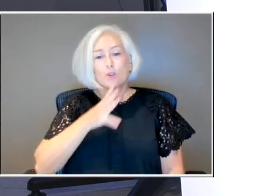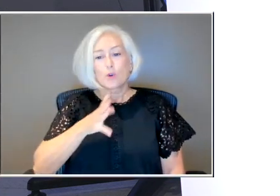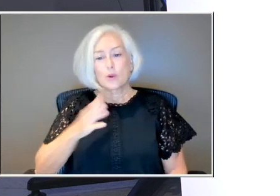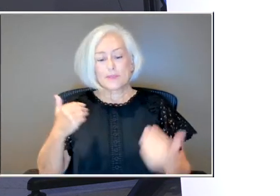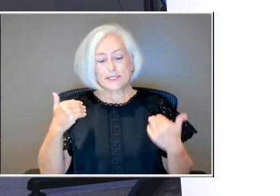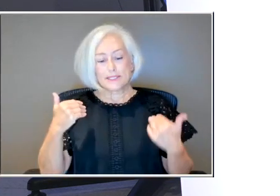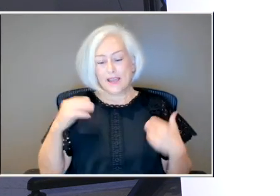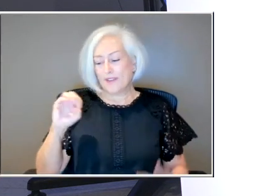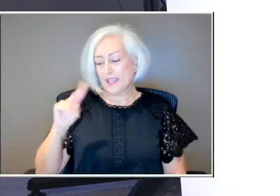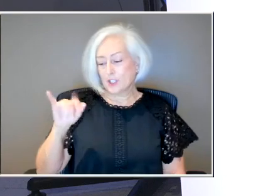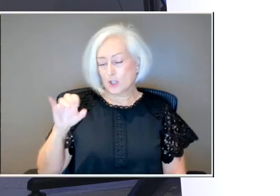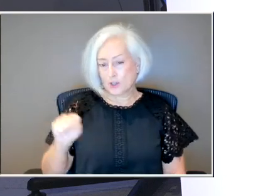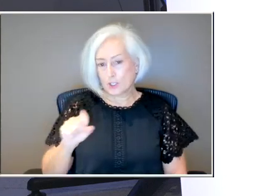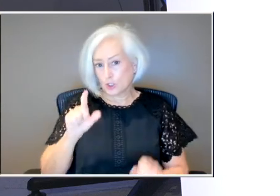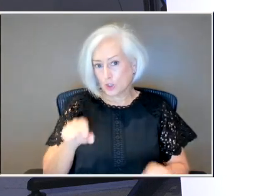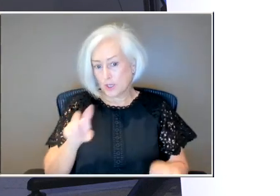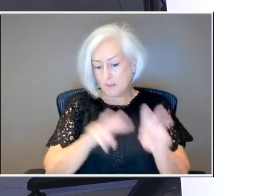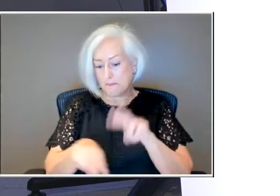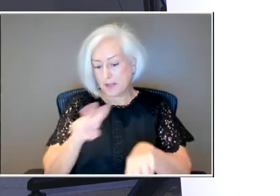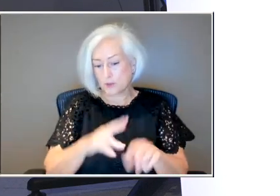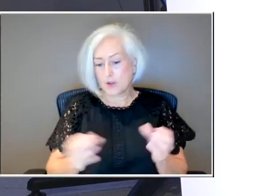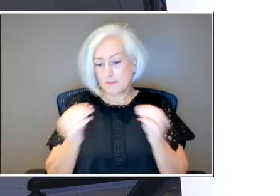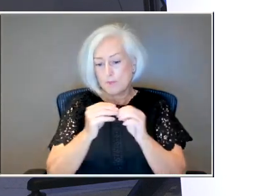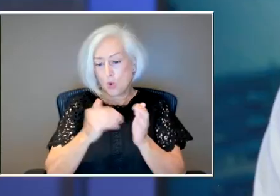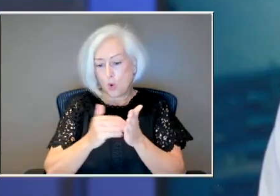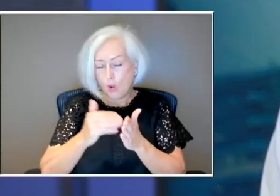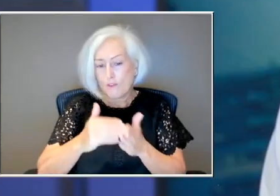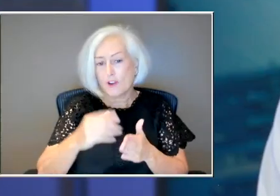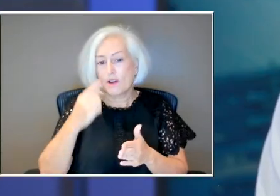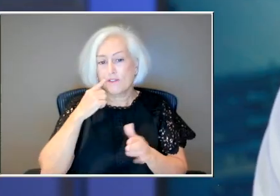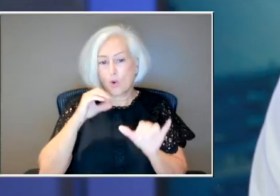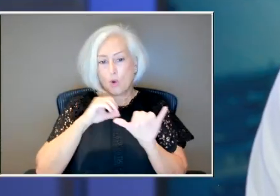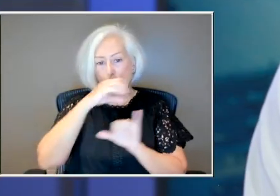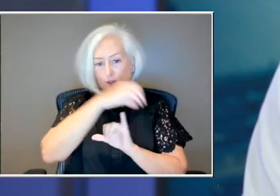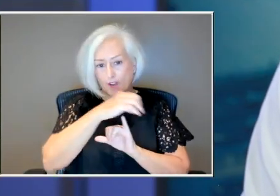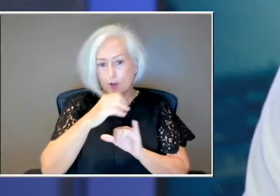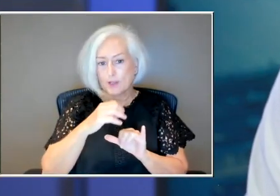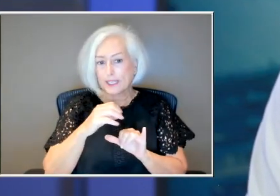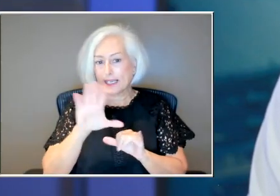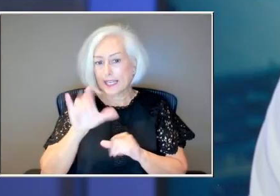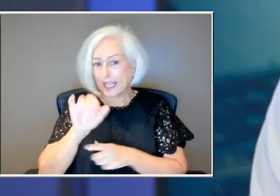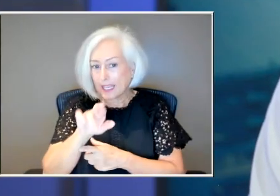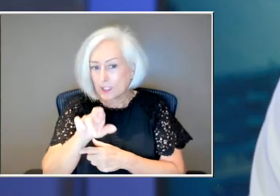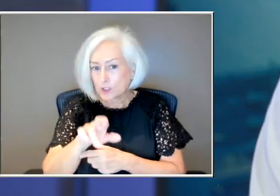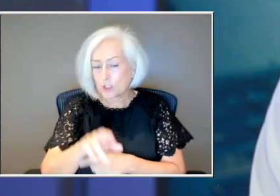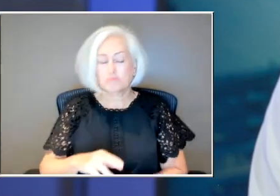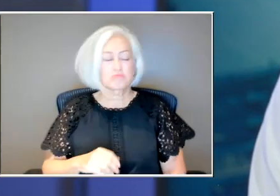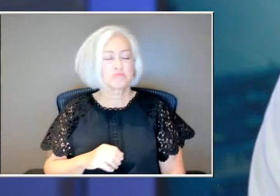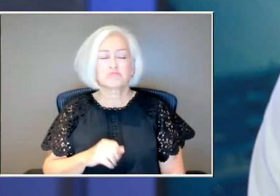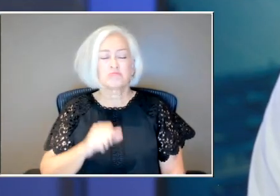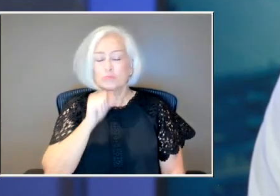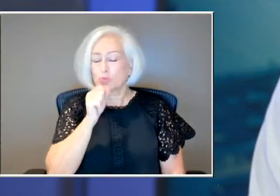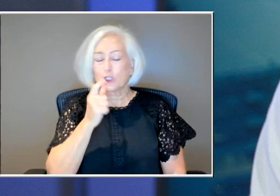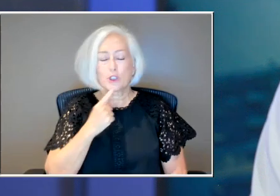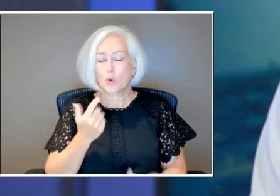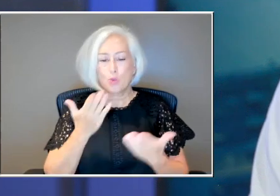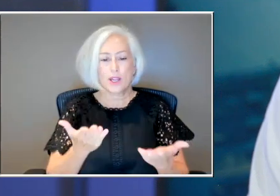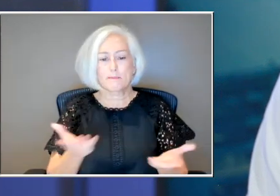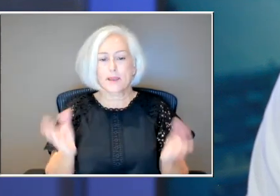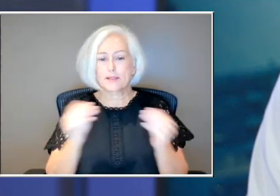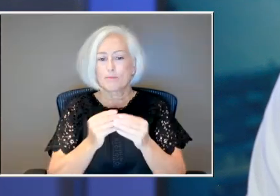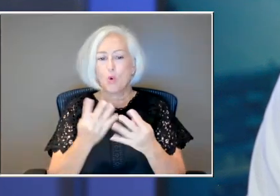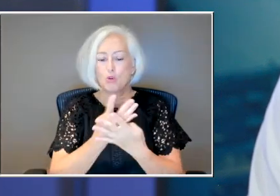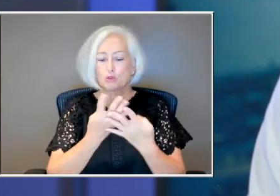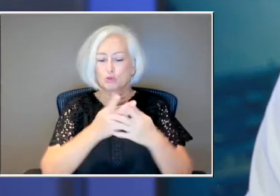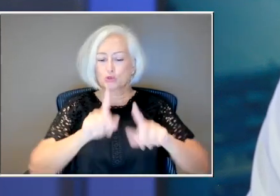for ovarian and other cancers? We don't recommend any increased screening. Definitely if there were abnormal findings like large cysts